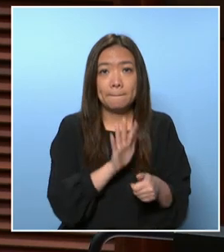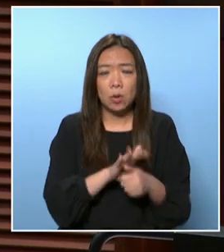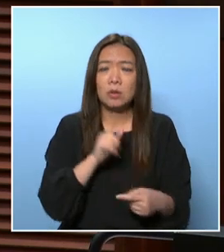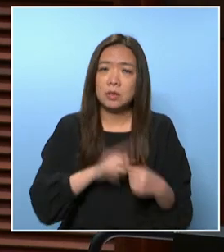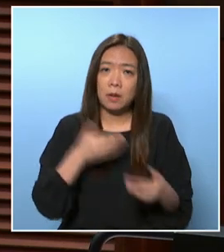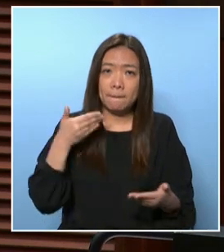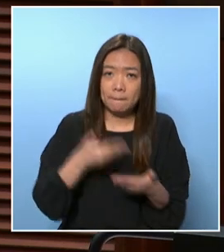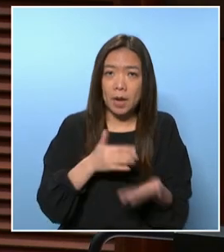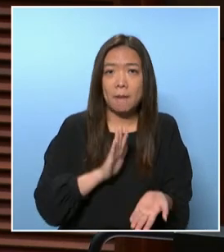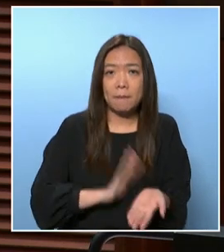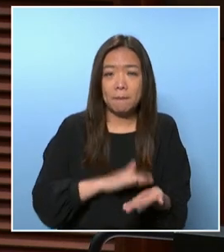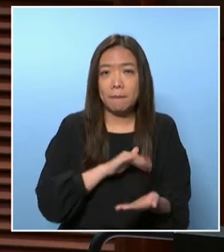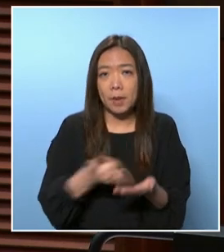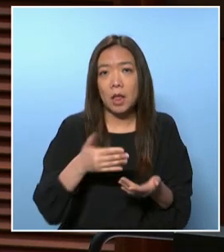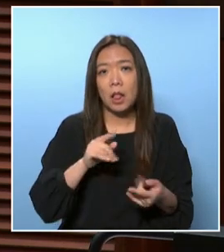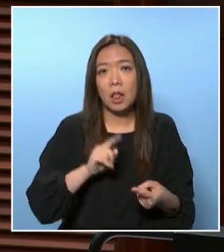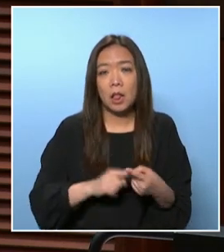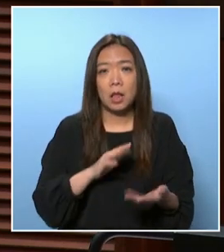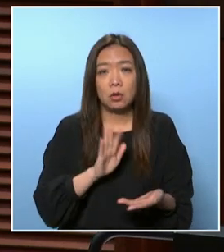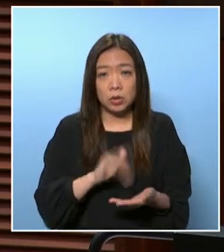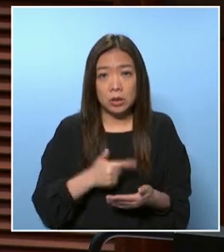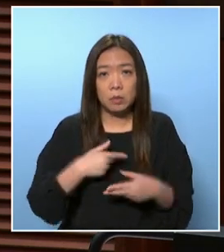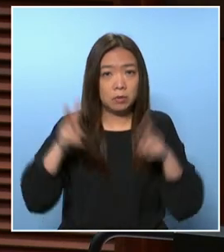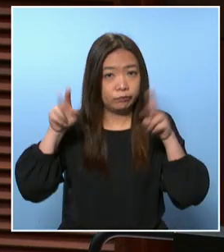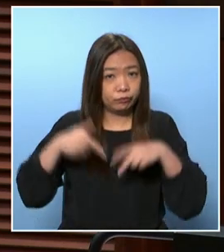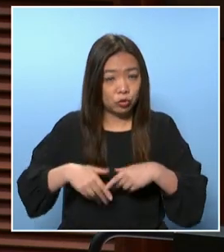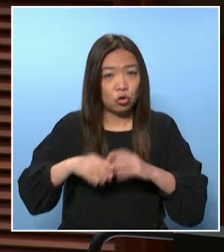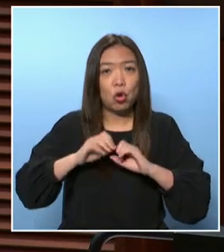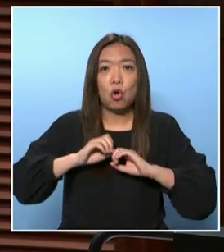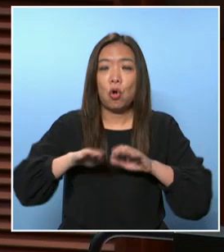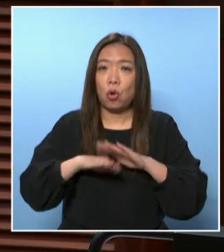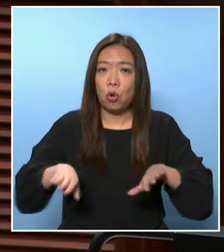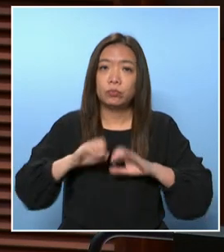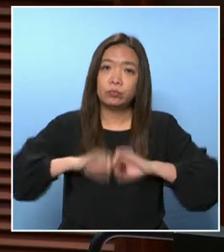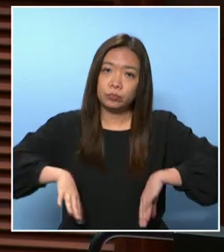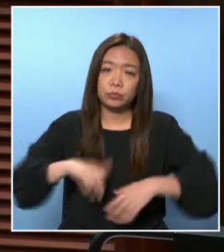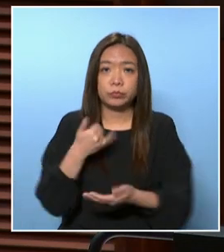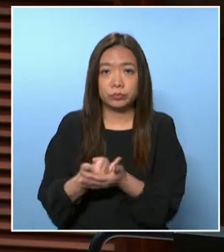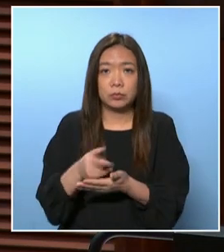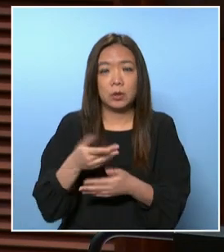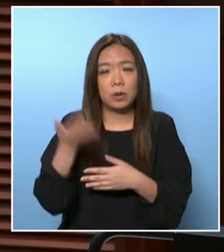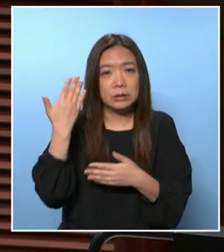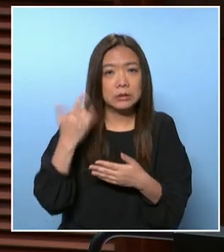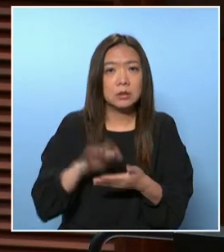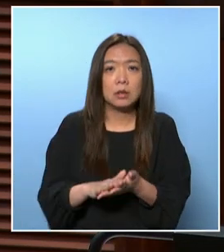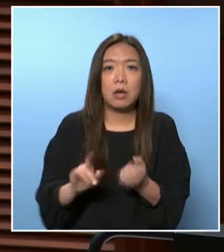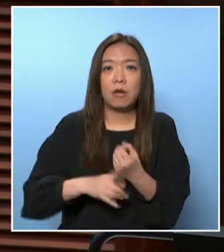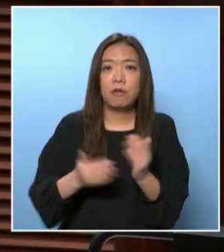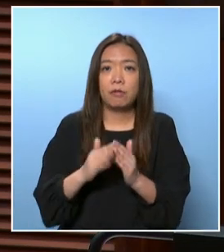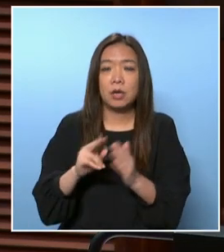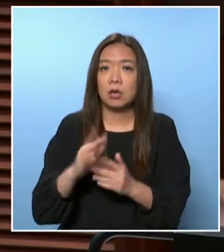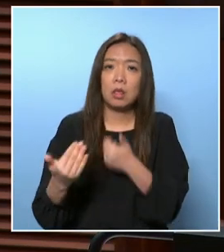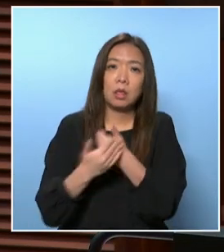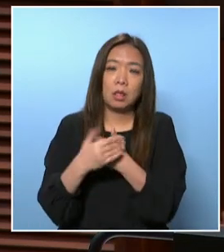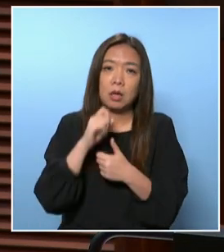limited budget. They have to be self-financing. And regarding euthanasia, last year there was a court case in which the